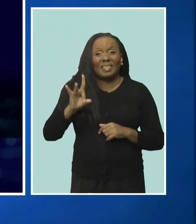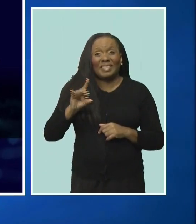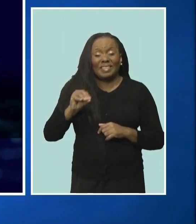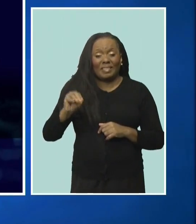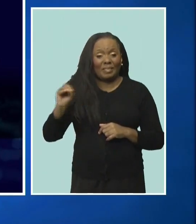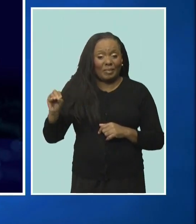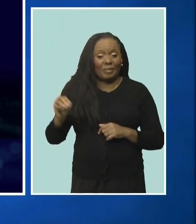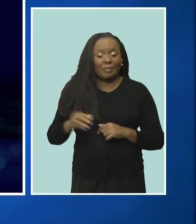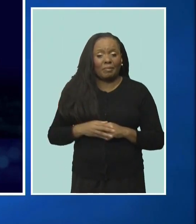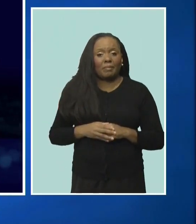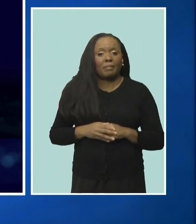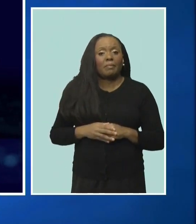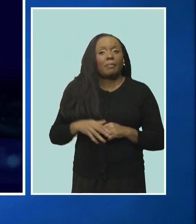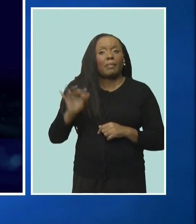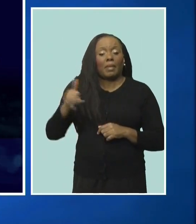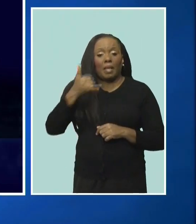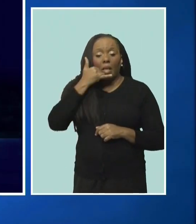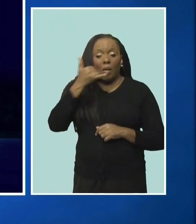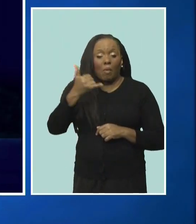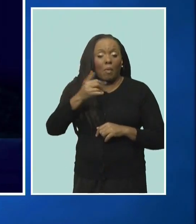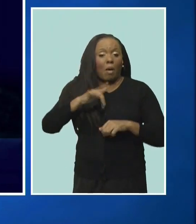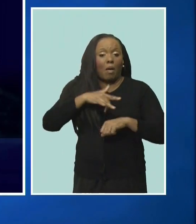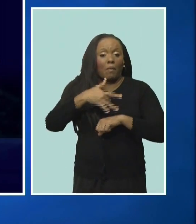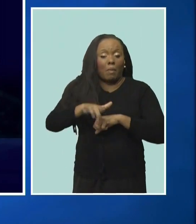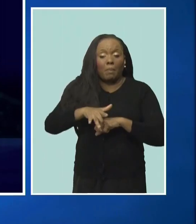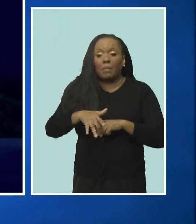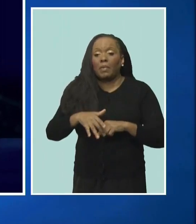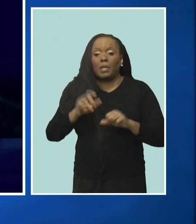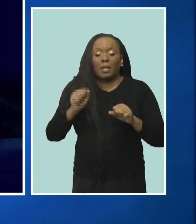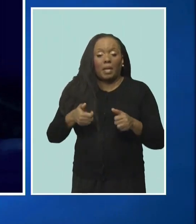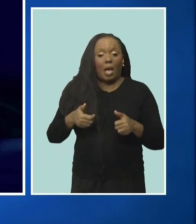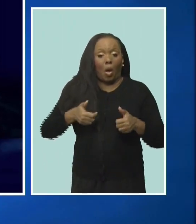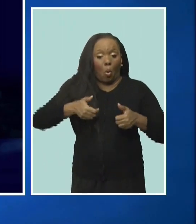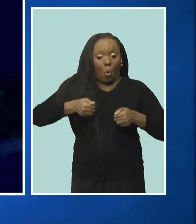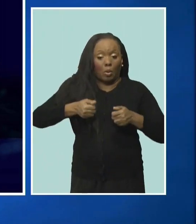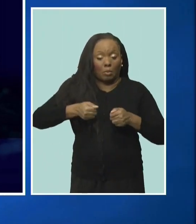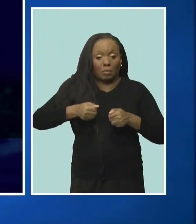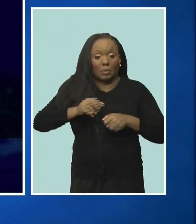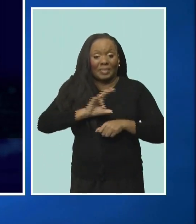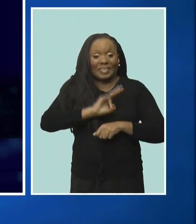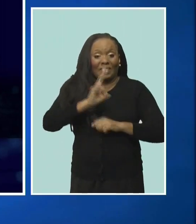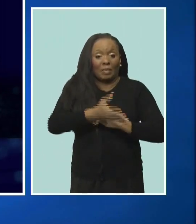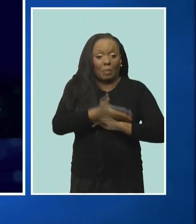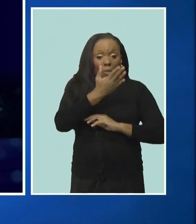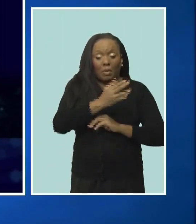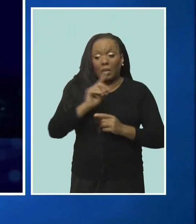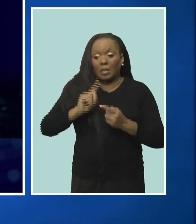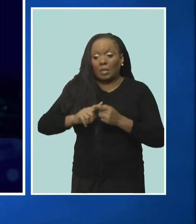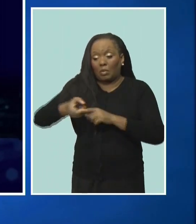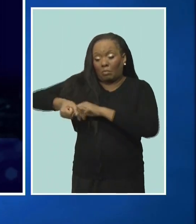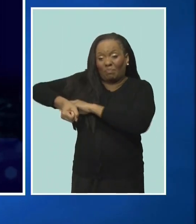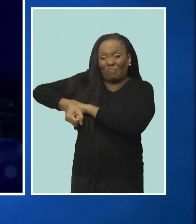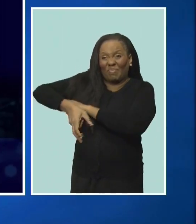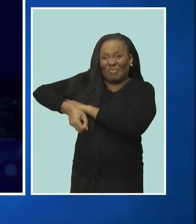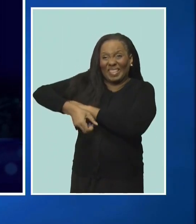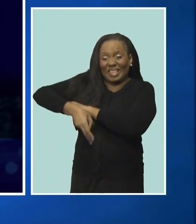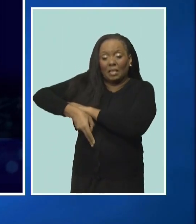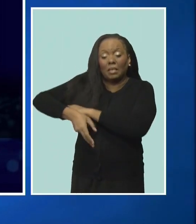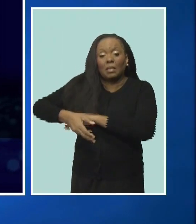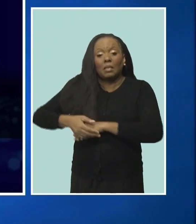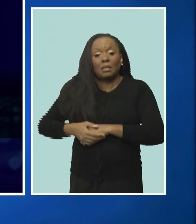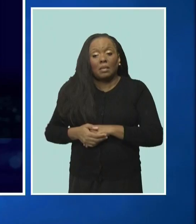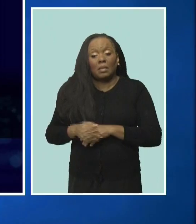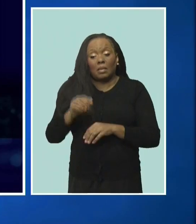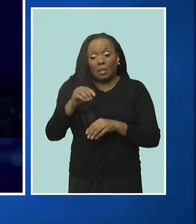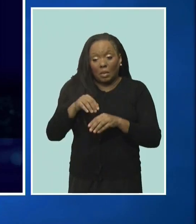536-4800. It is available through regular or WhatsApp calls from 7 in the morning to 12 midnight for an initial